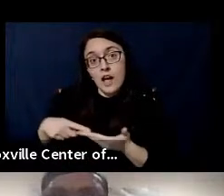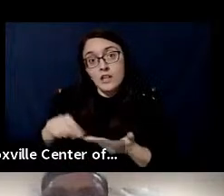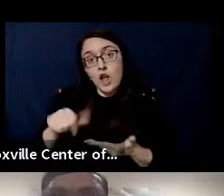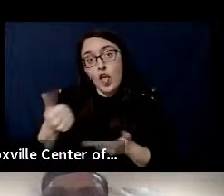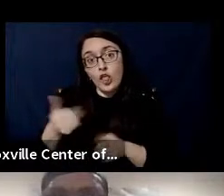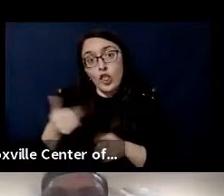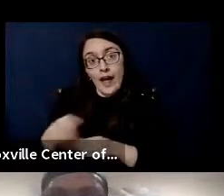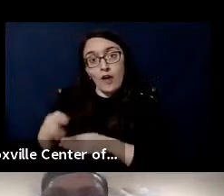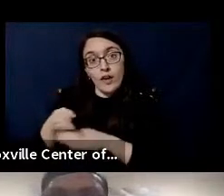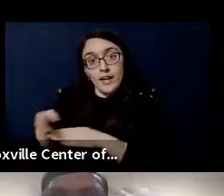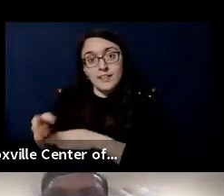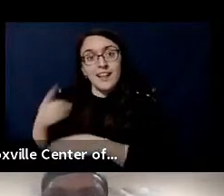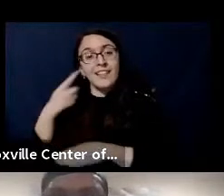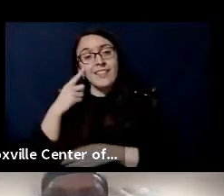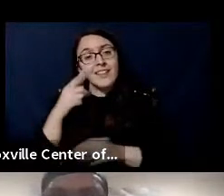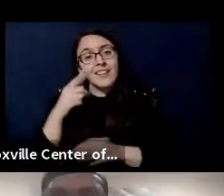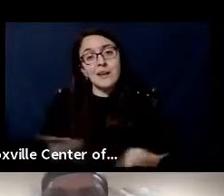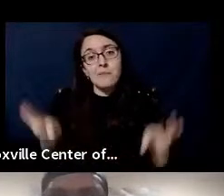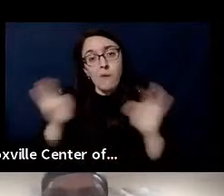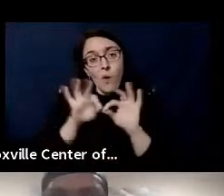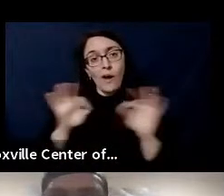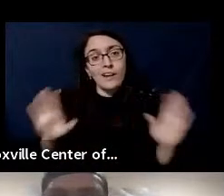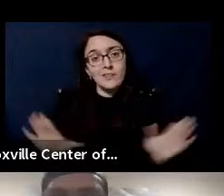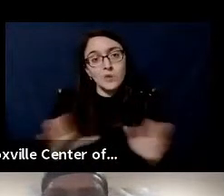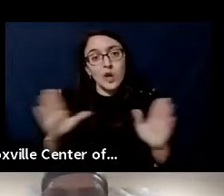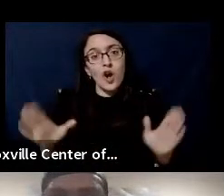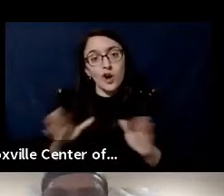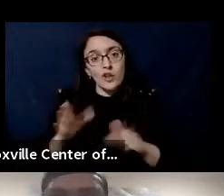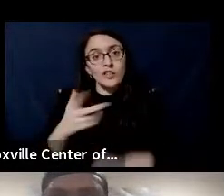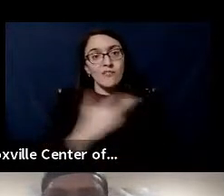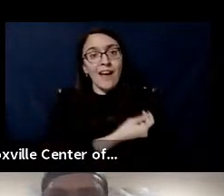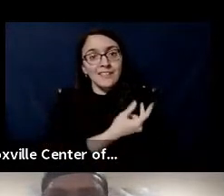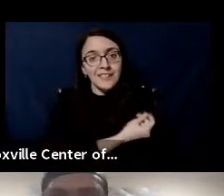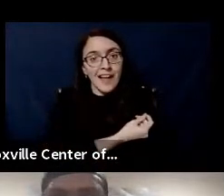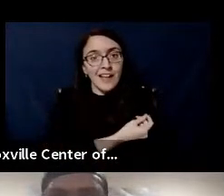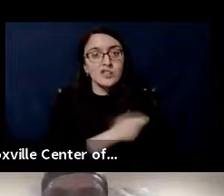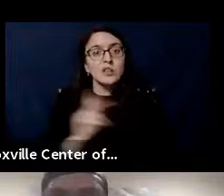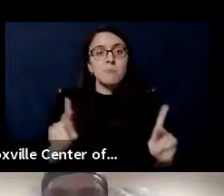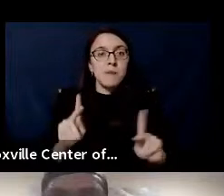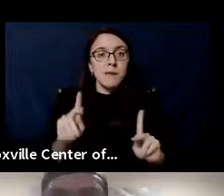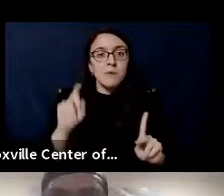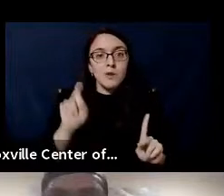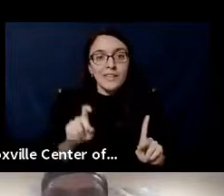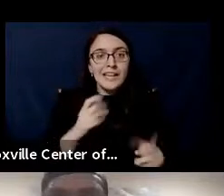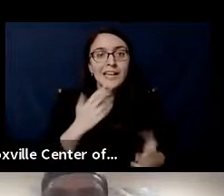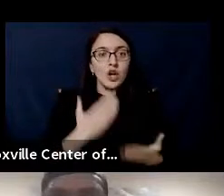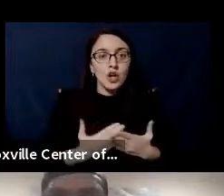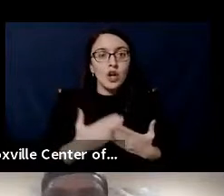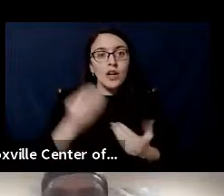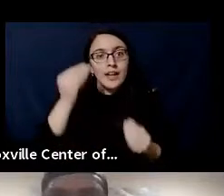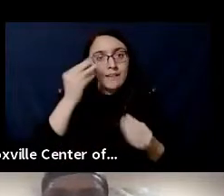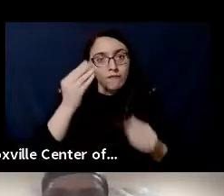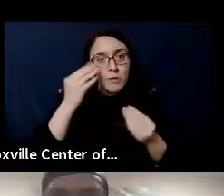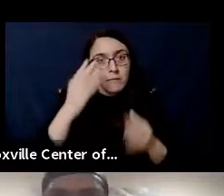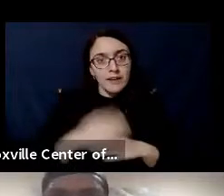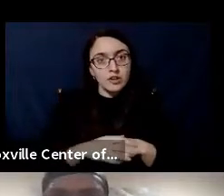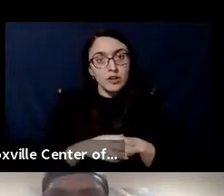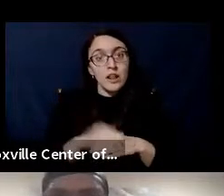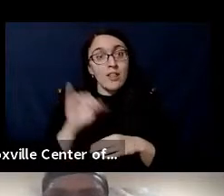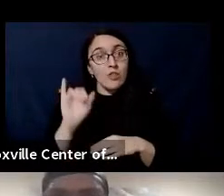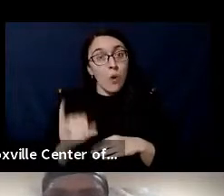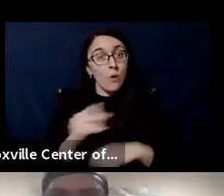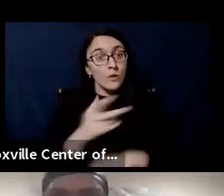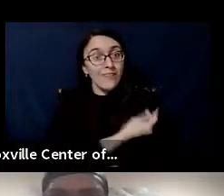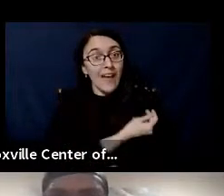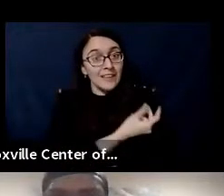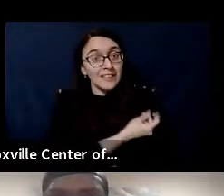important to encourage vaccination, but people need good information. And these vaccines, at least the